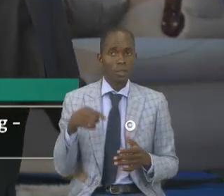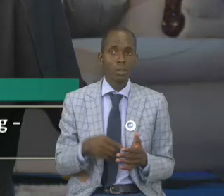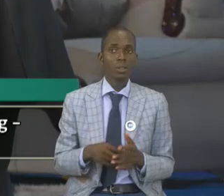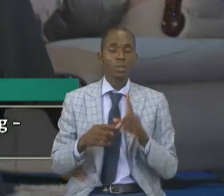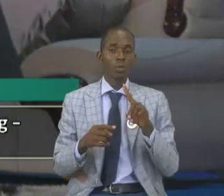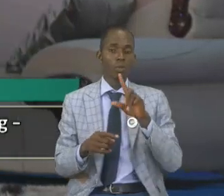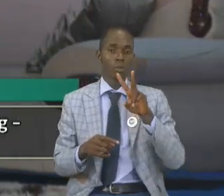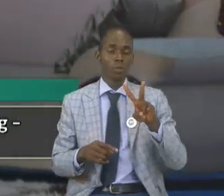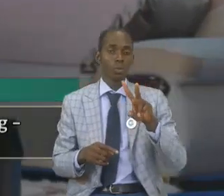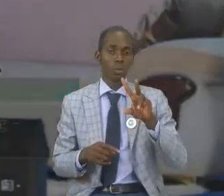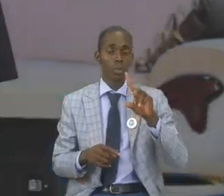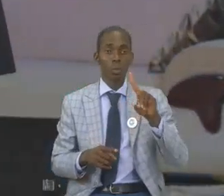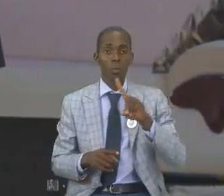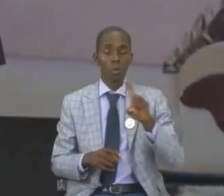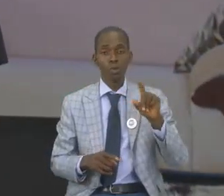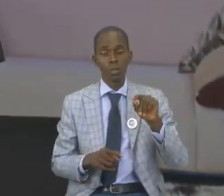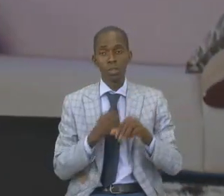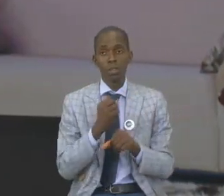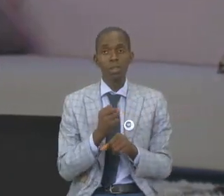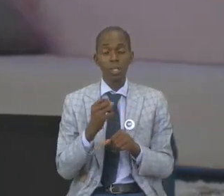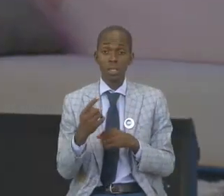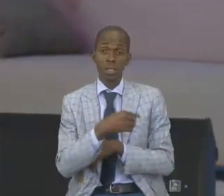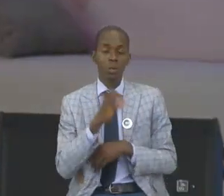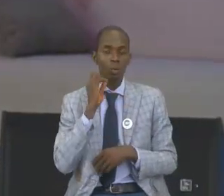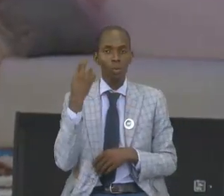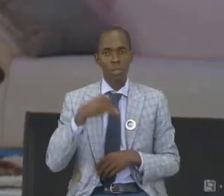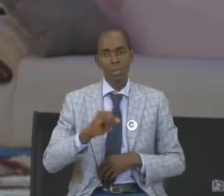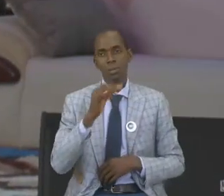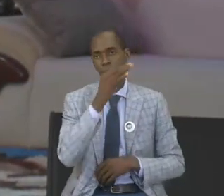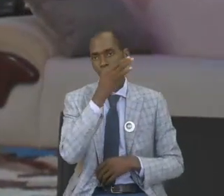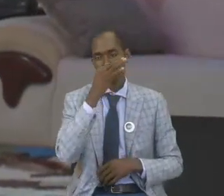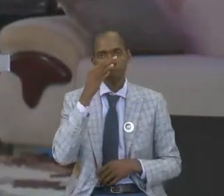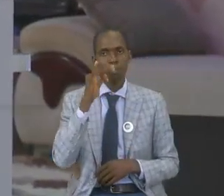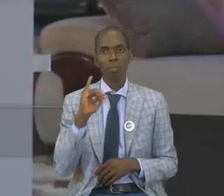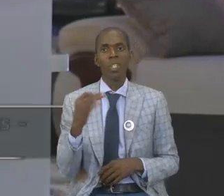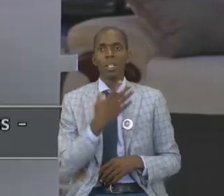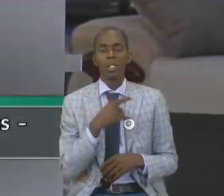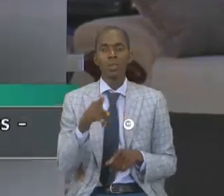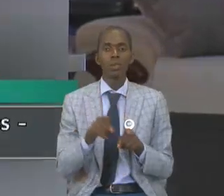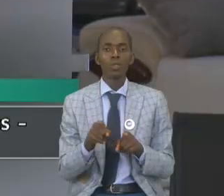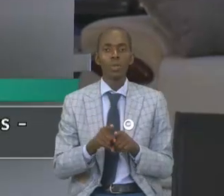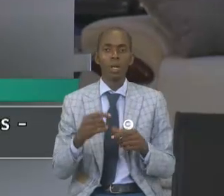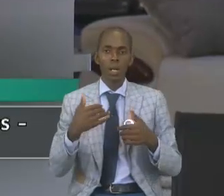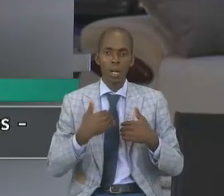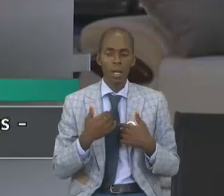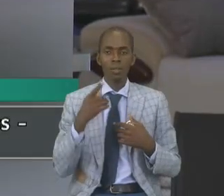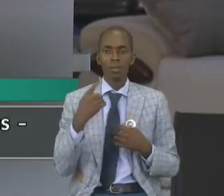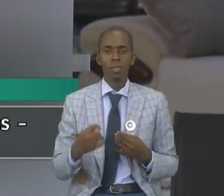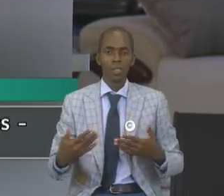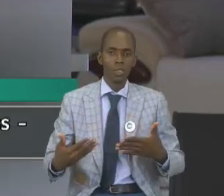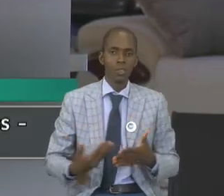also fasting. And then number seven, he had renewal and of steadfastness